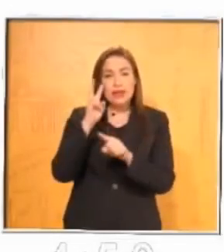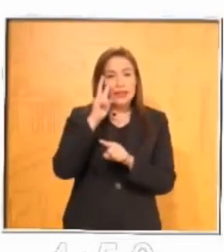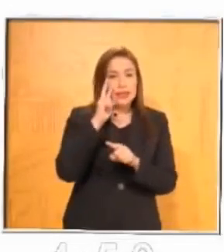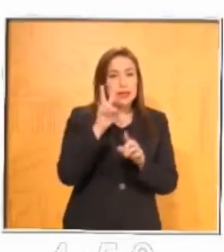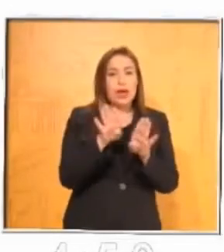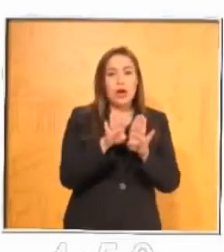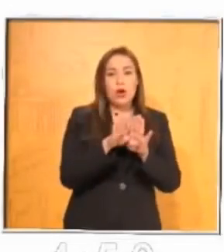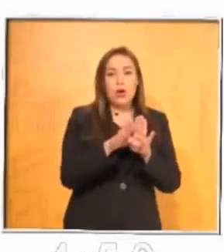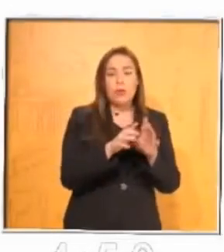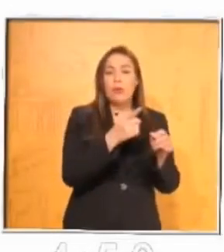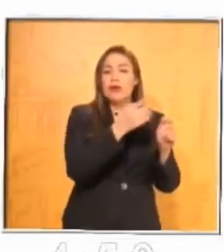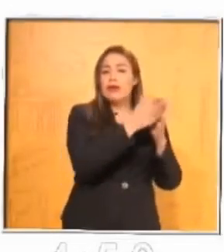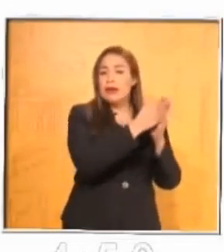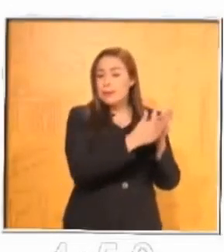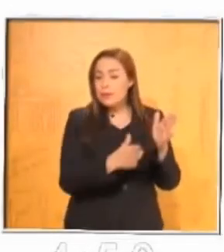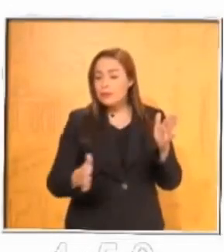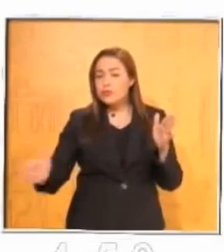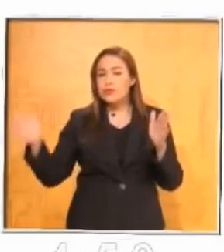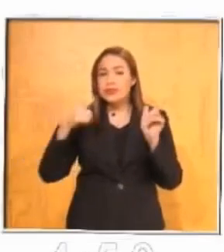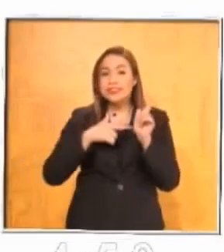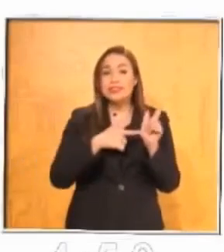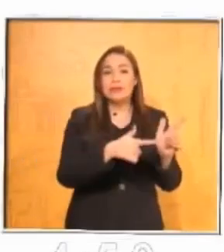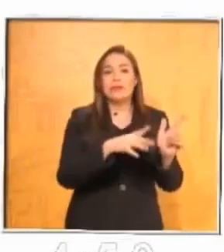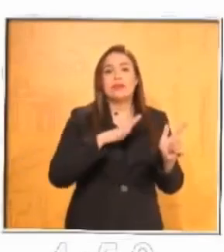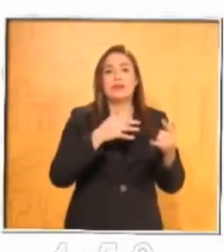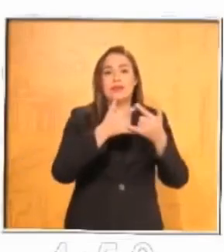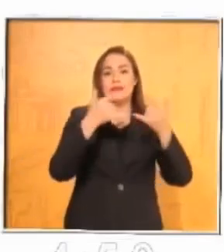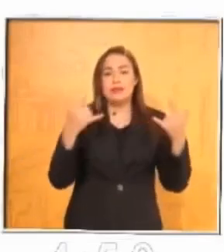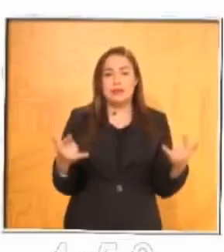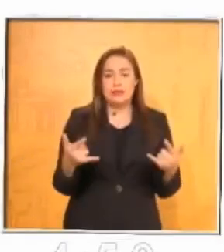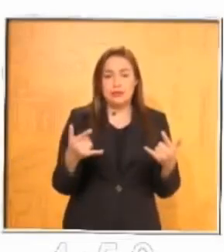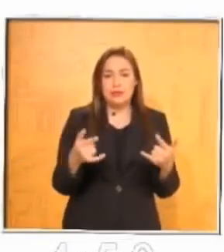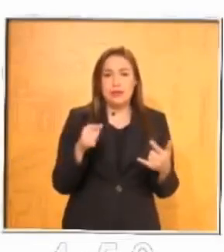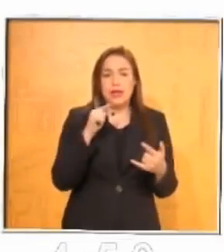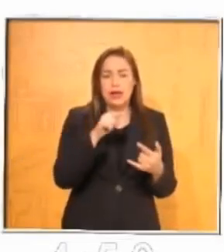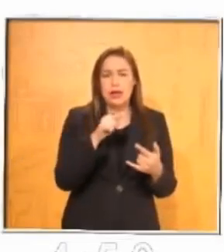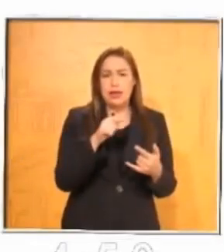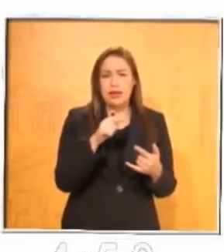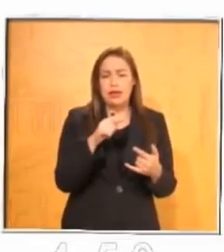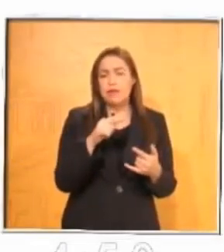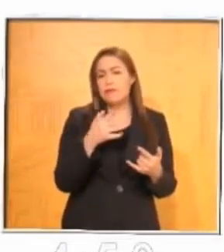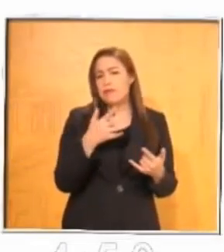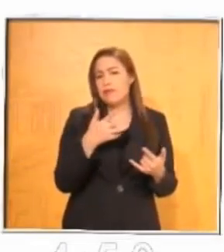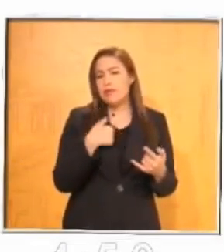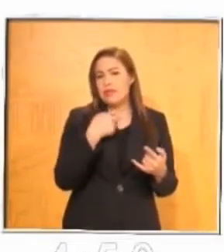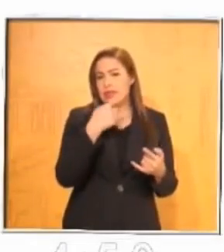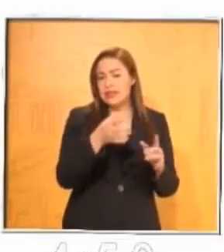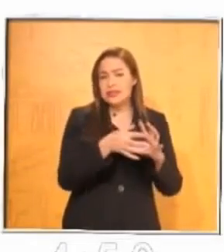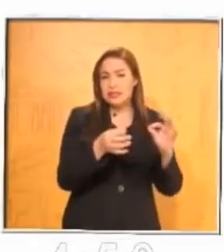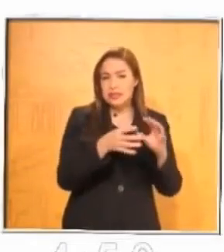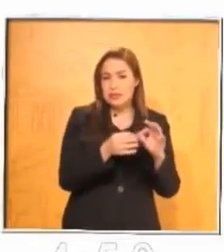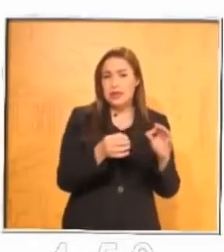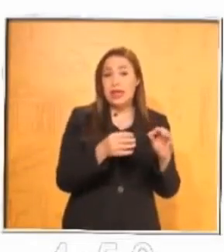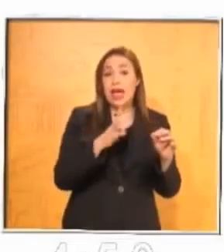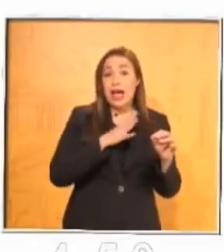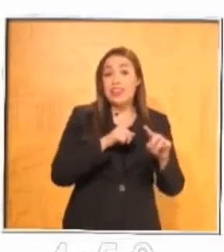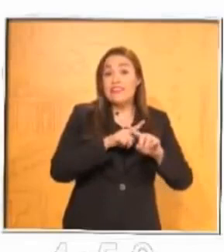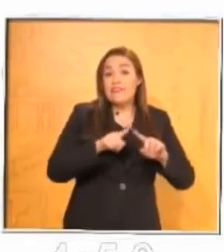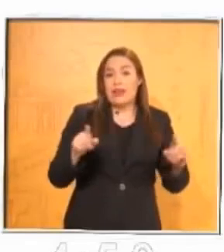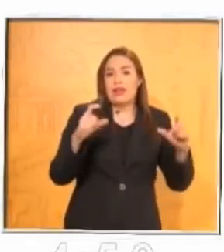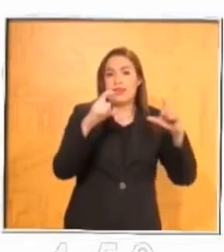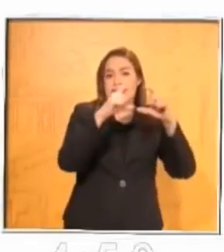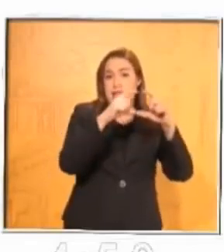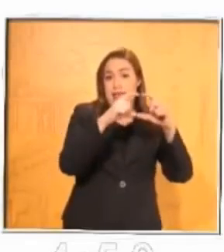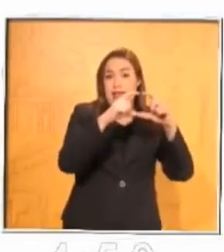story. The frames can have a different shape and different size. That is going to be up